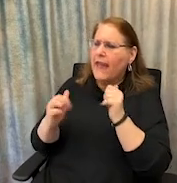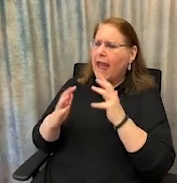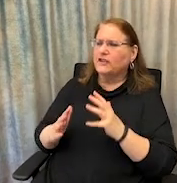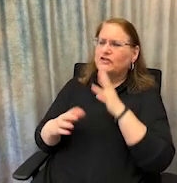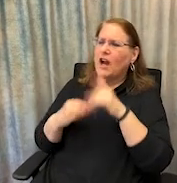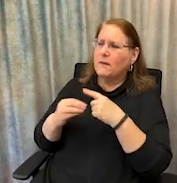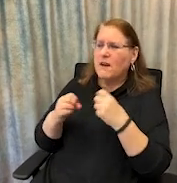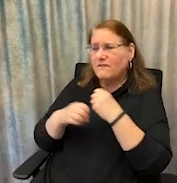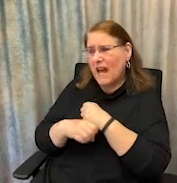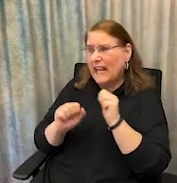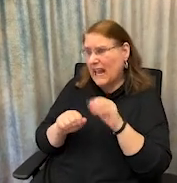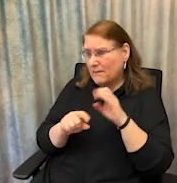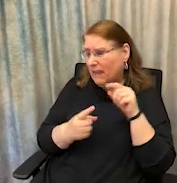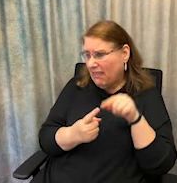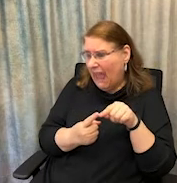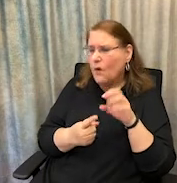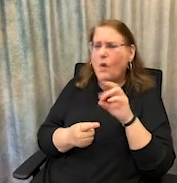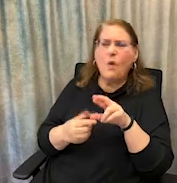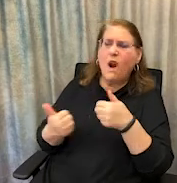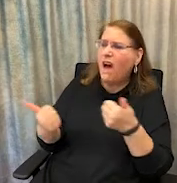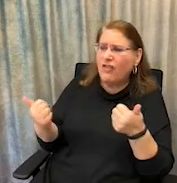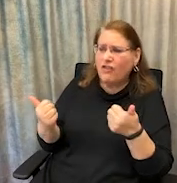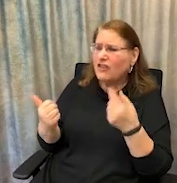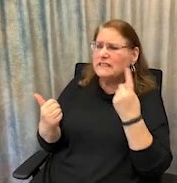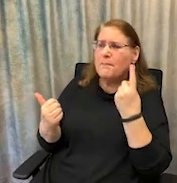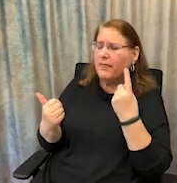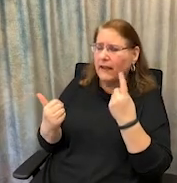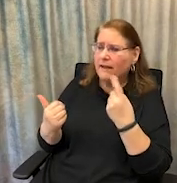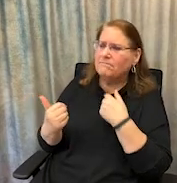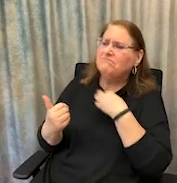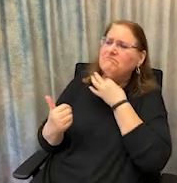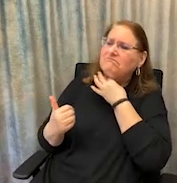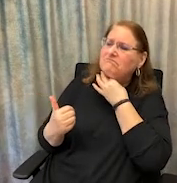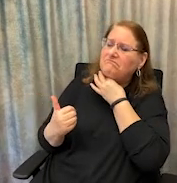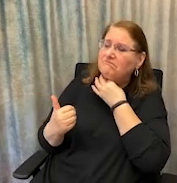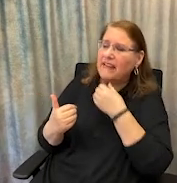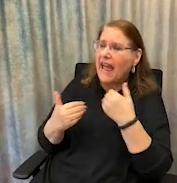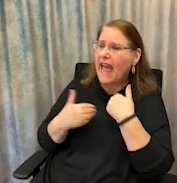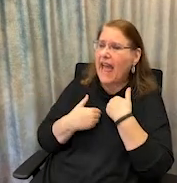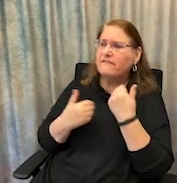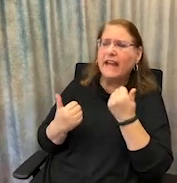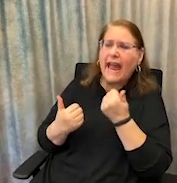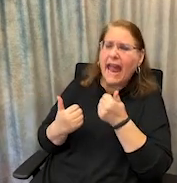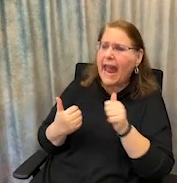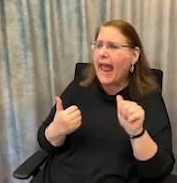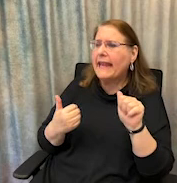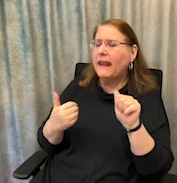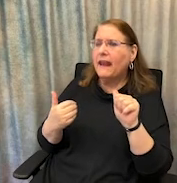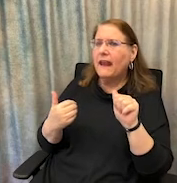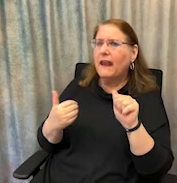talking about fighting, so it could be that, but or something else. I wonder if there was